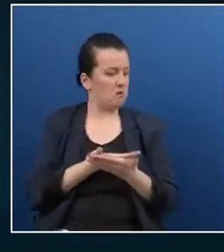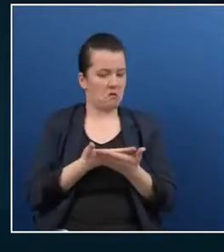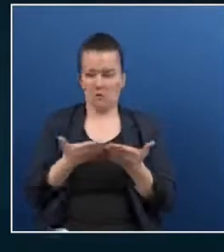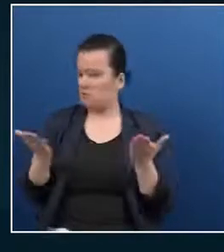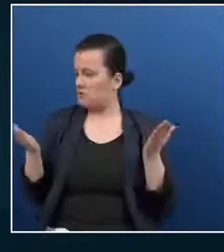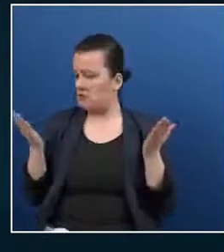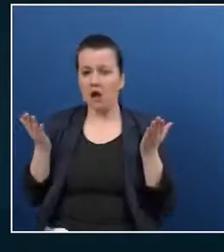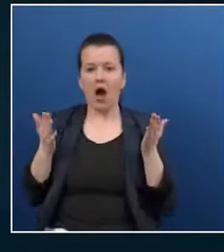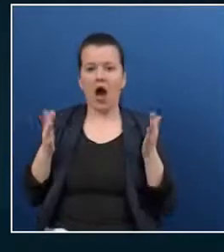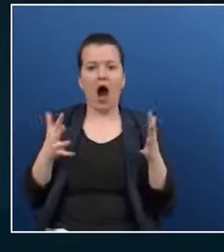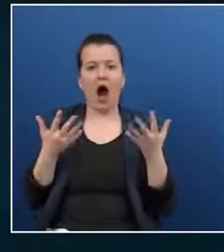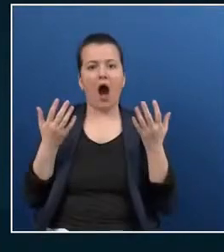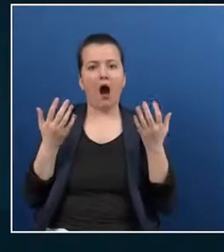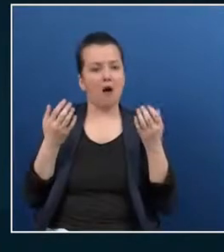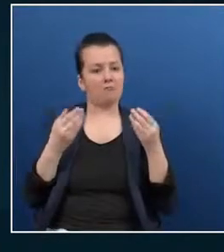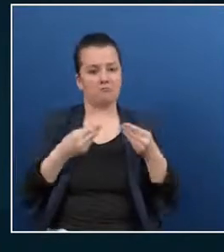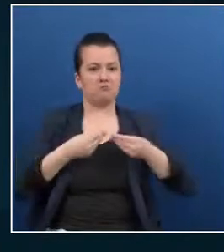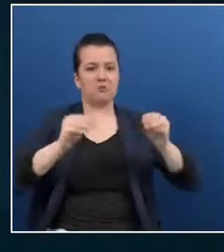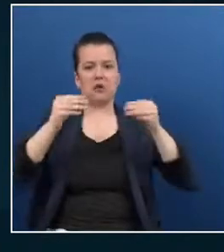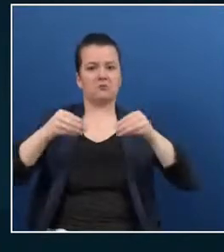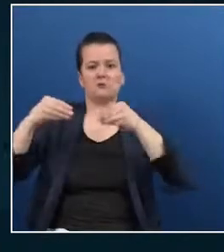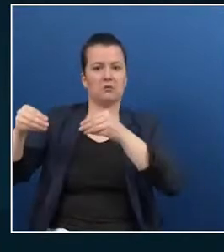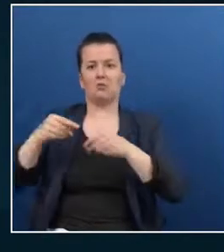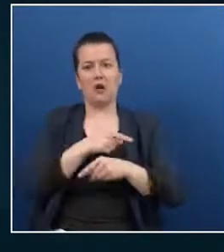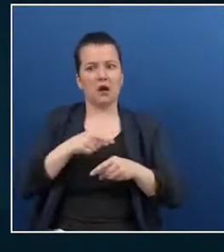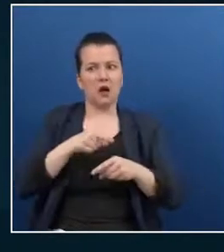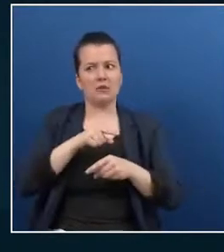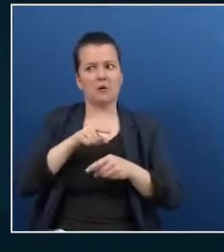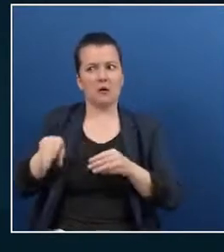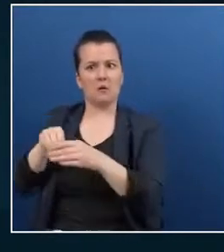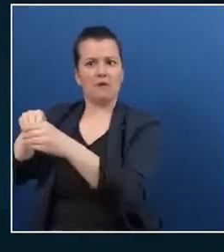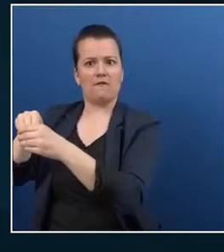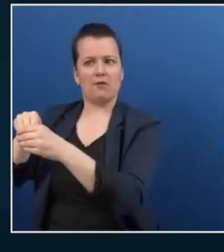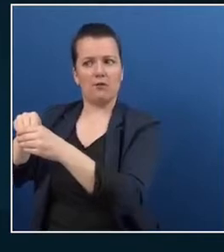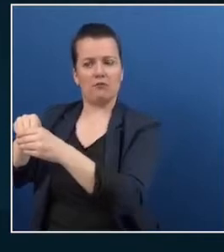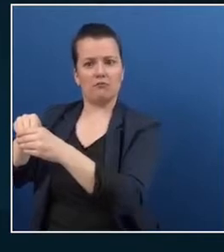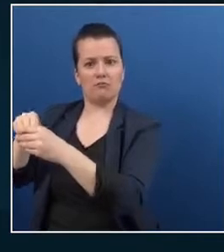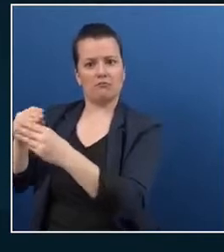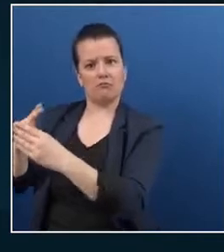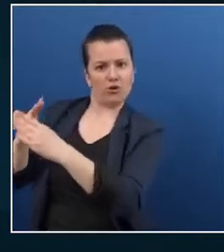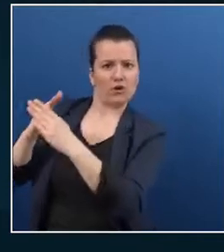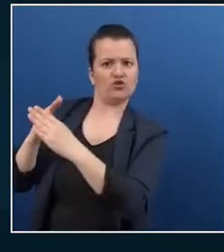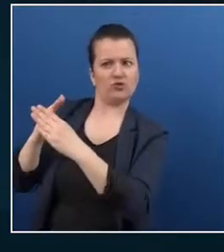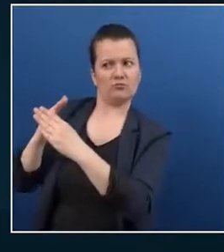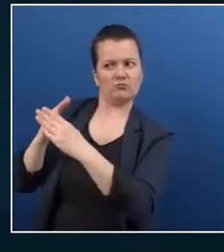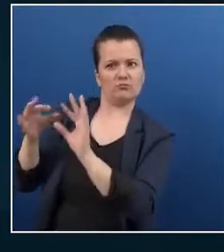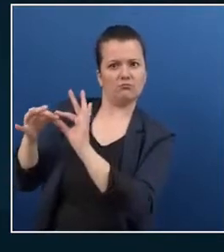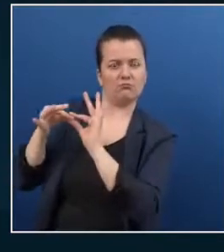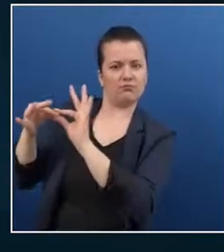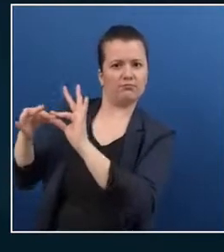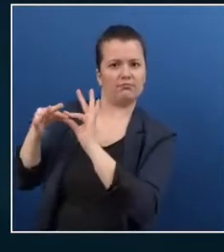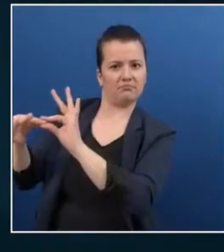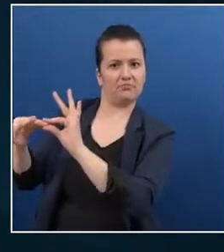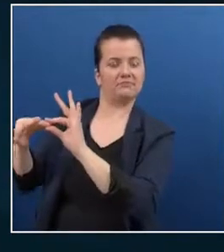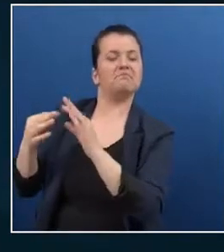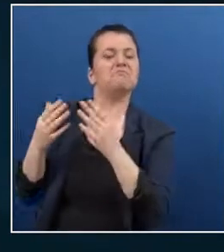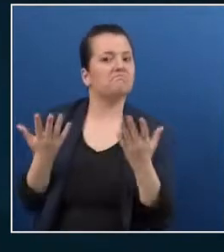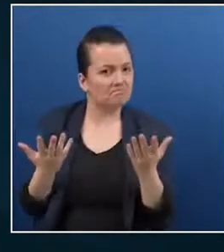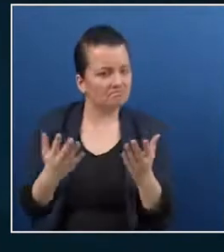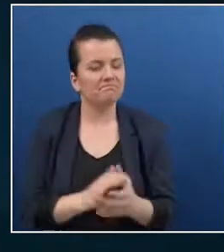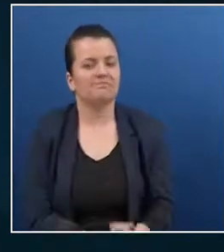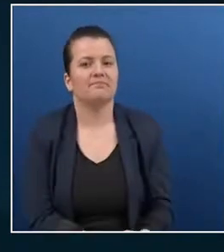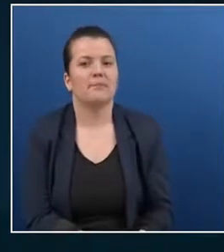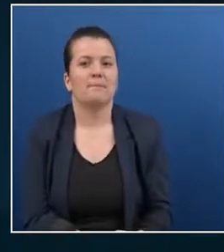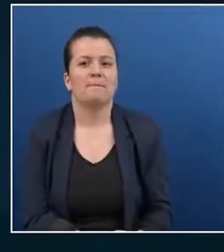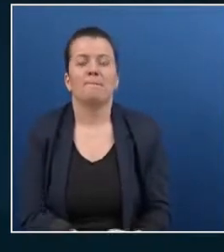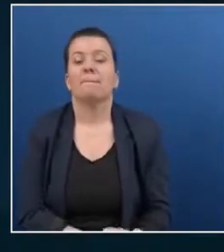solutioning into this space with us. And at this point, you know, when we were